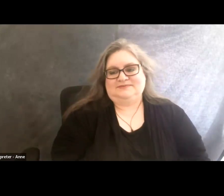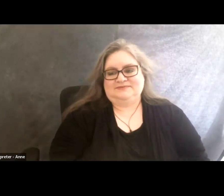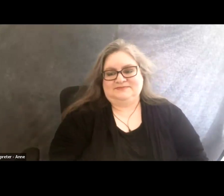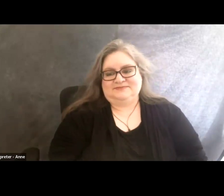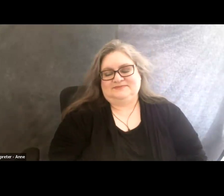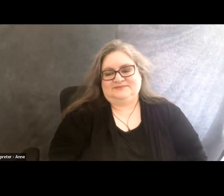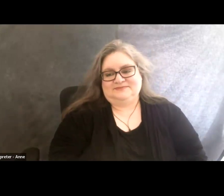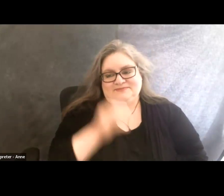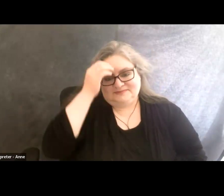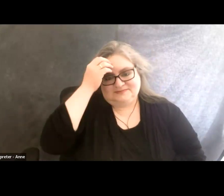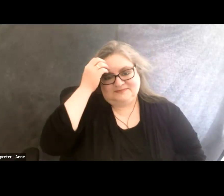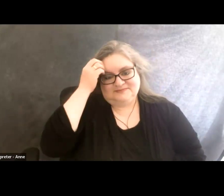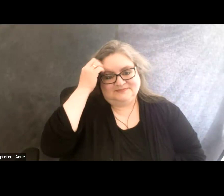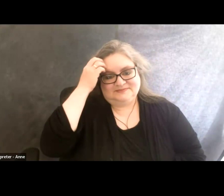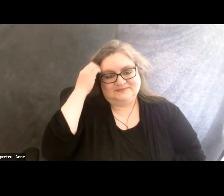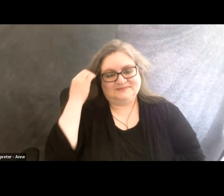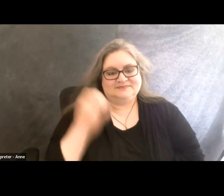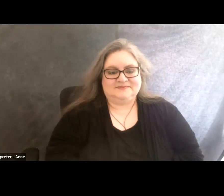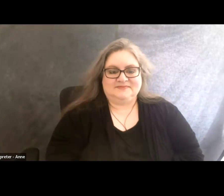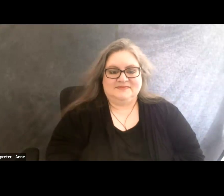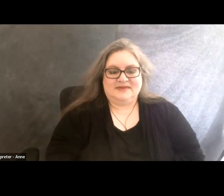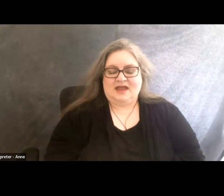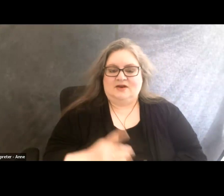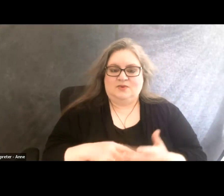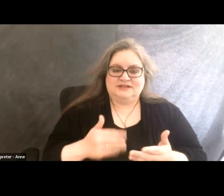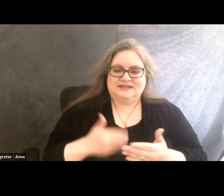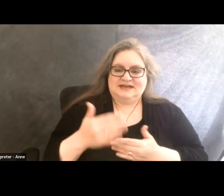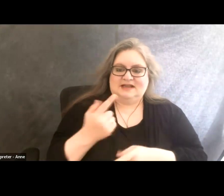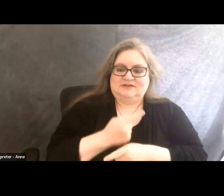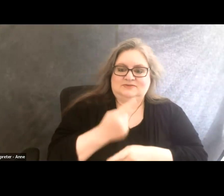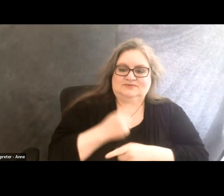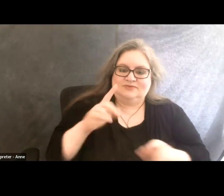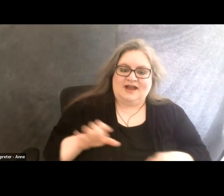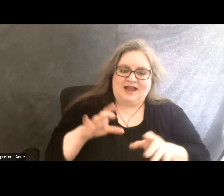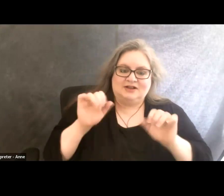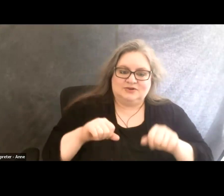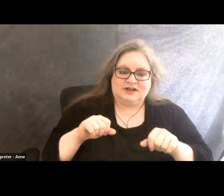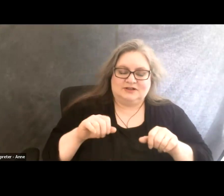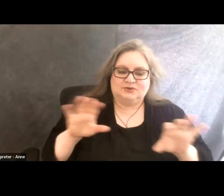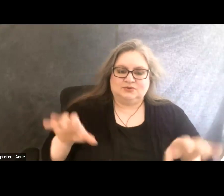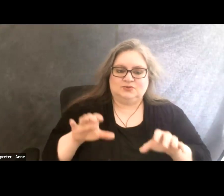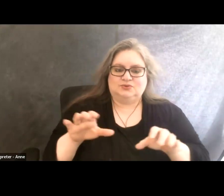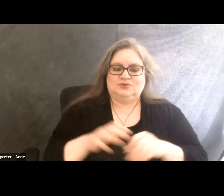So that is, and what's one next right action that you could potentially do